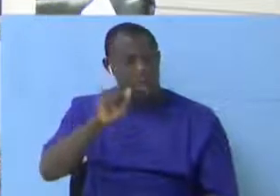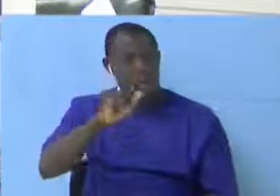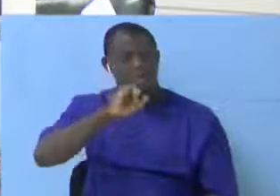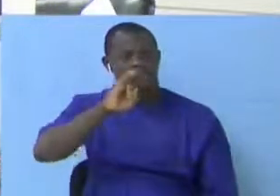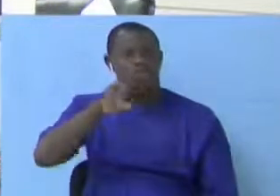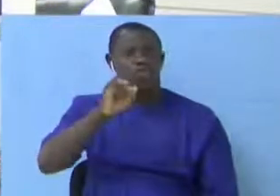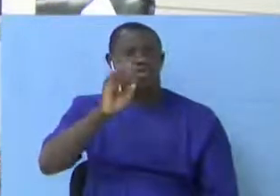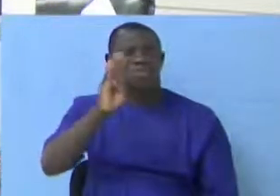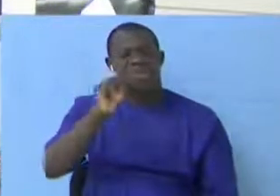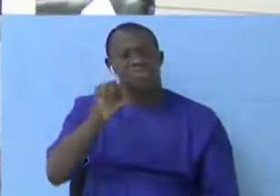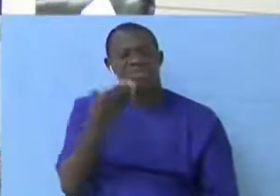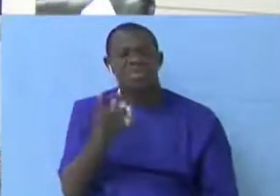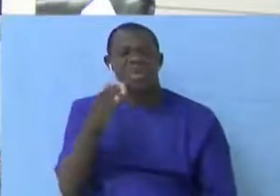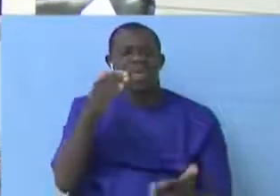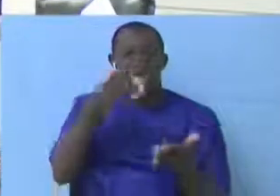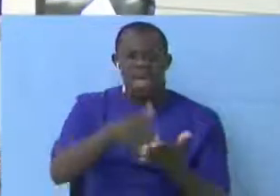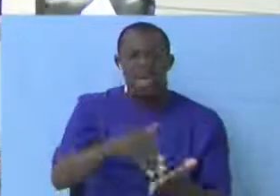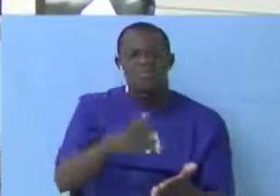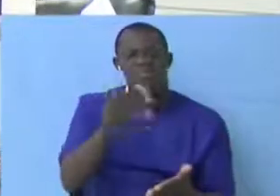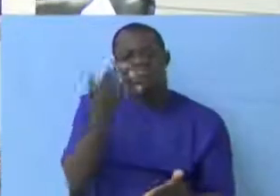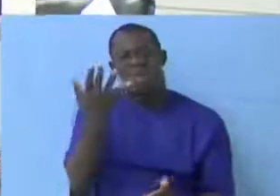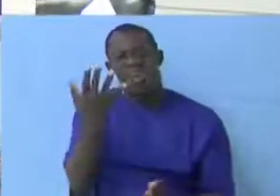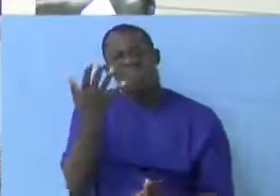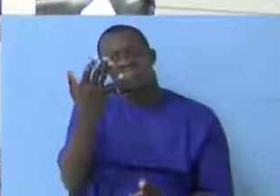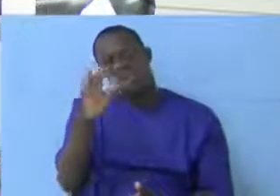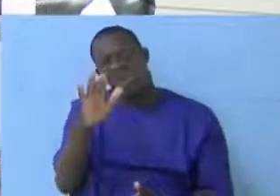arrived 5-10 minutes before me.